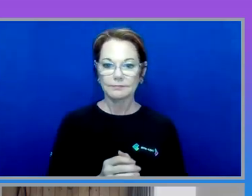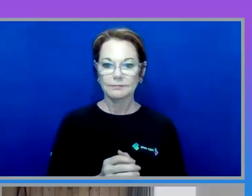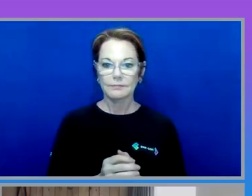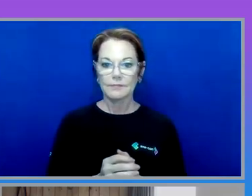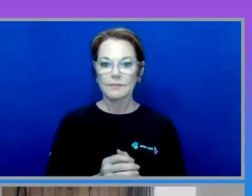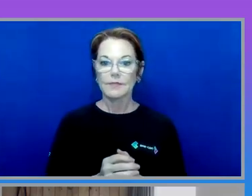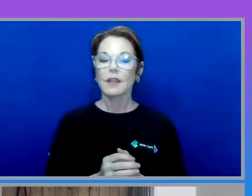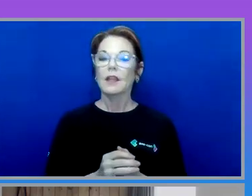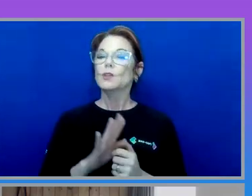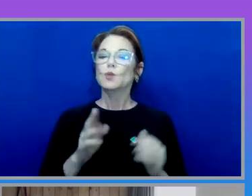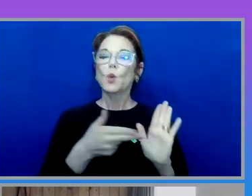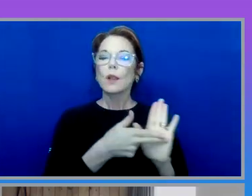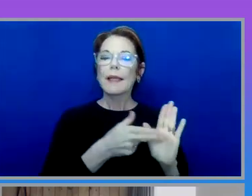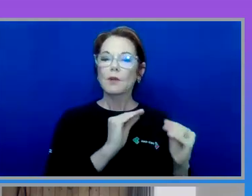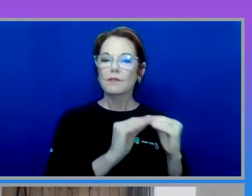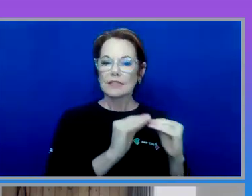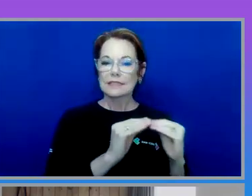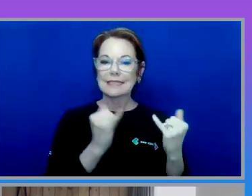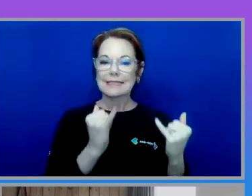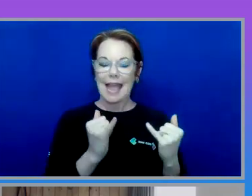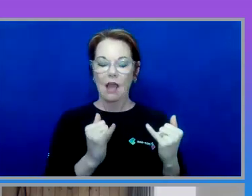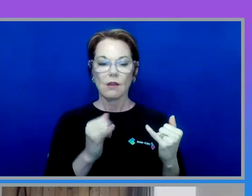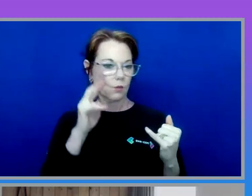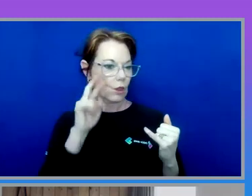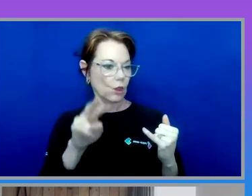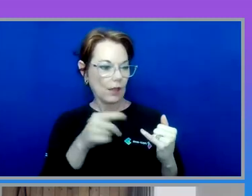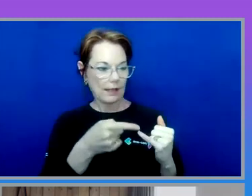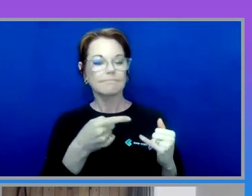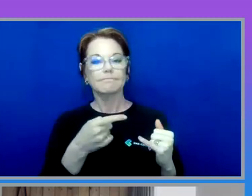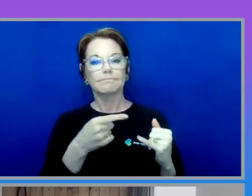So fixing our labels, let's look at a corrected sample